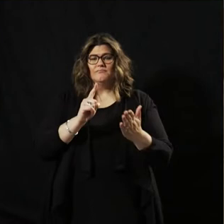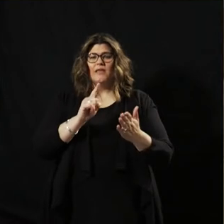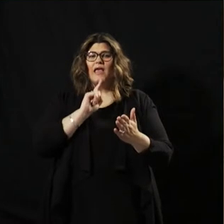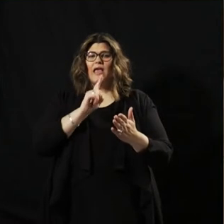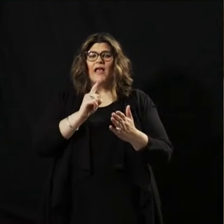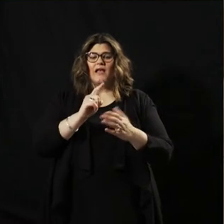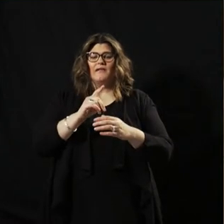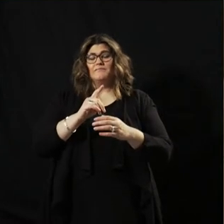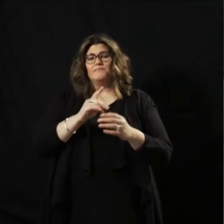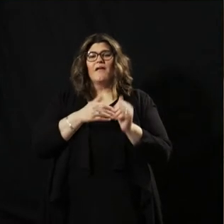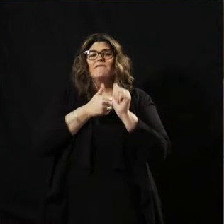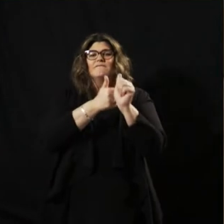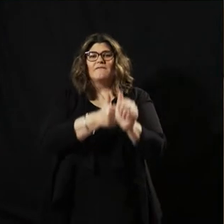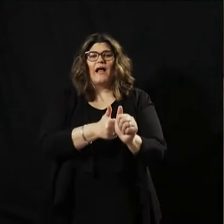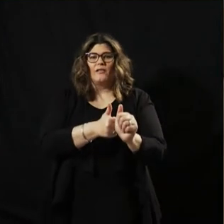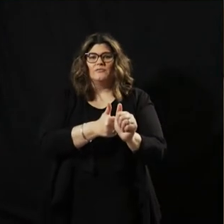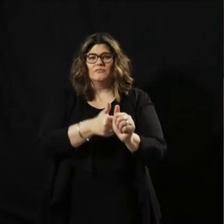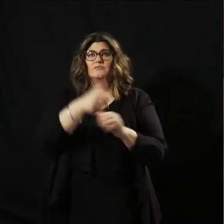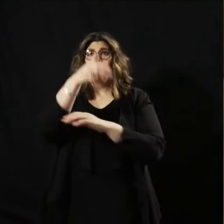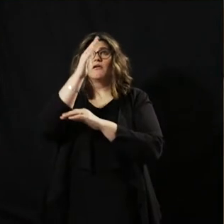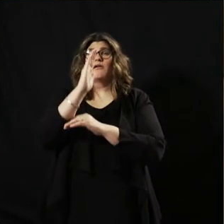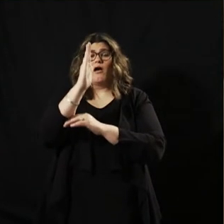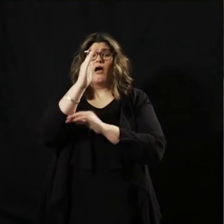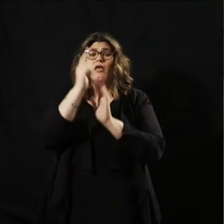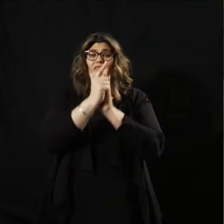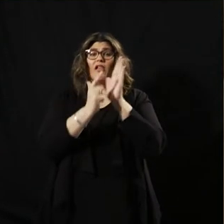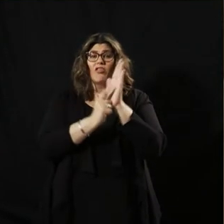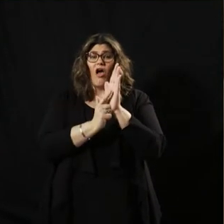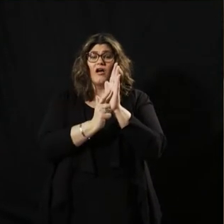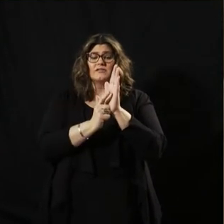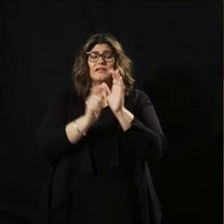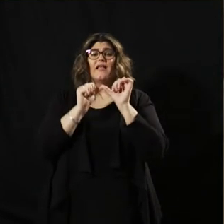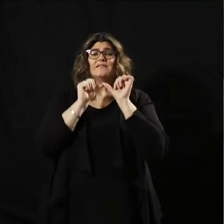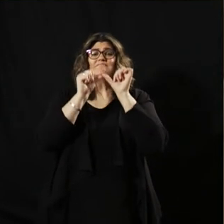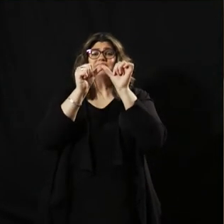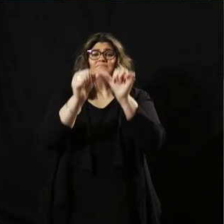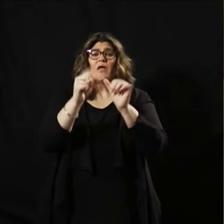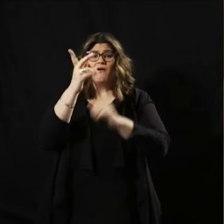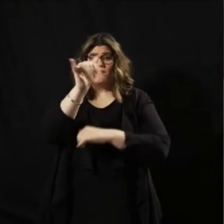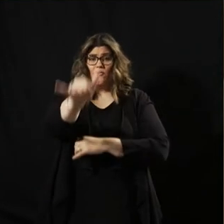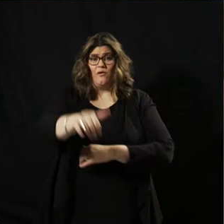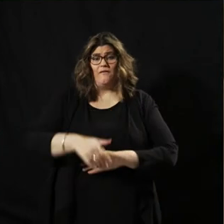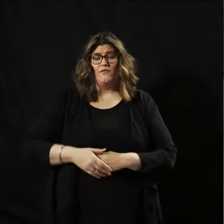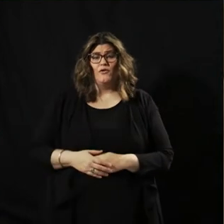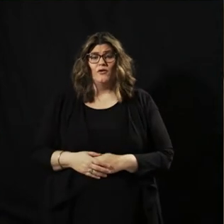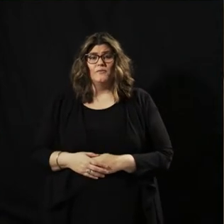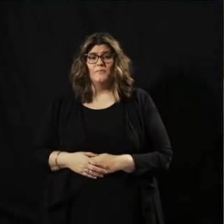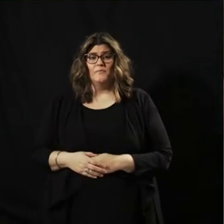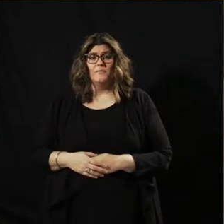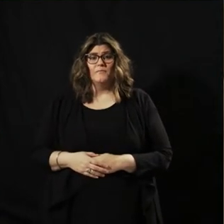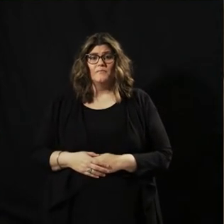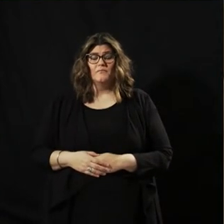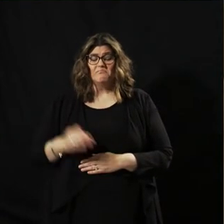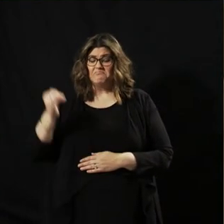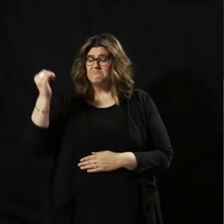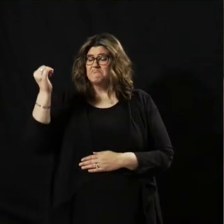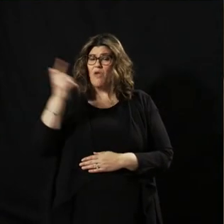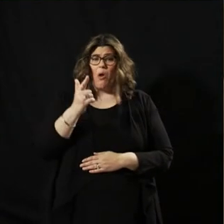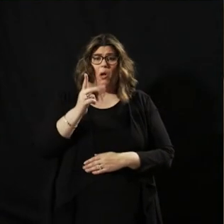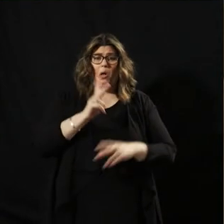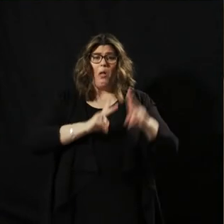precepts of God, the law that endures forever. All who cling to